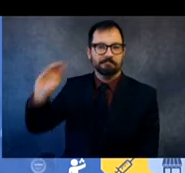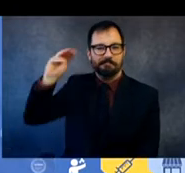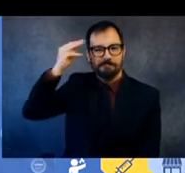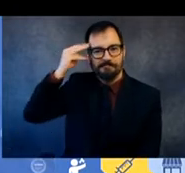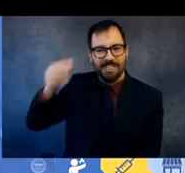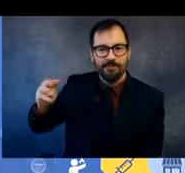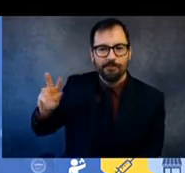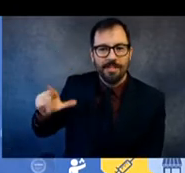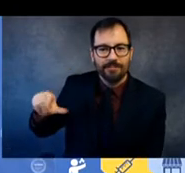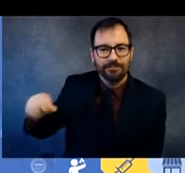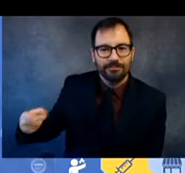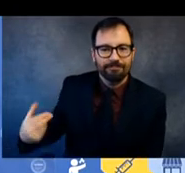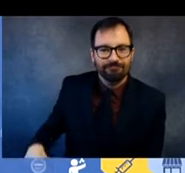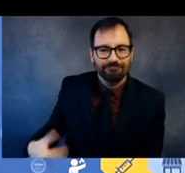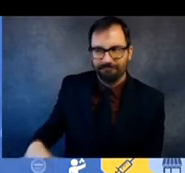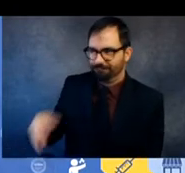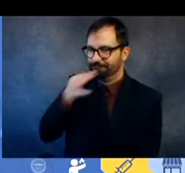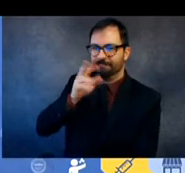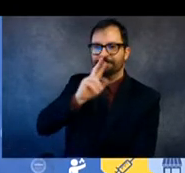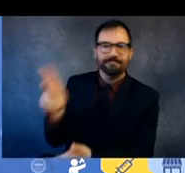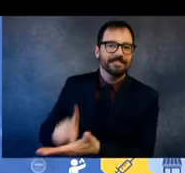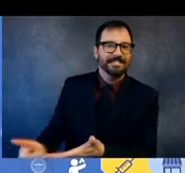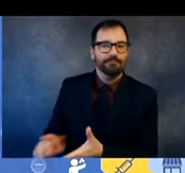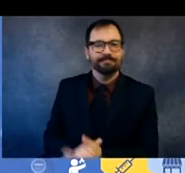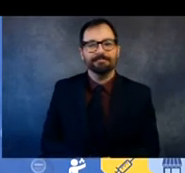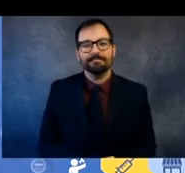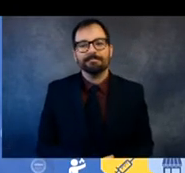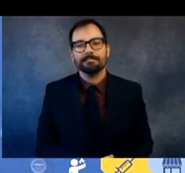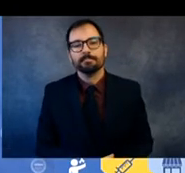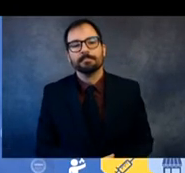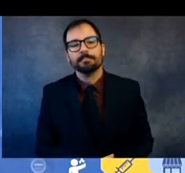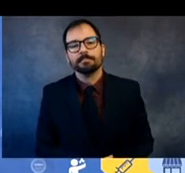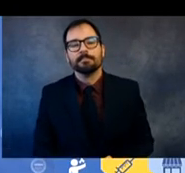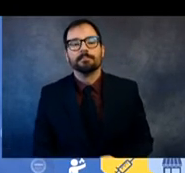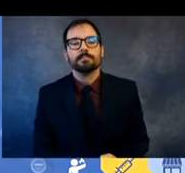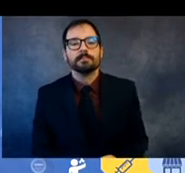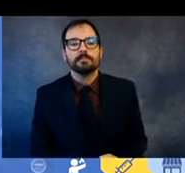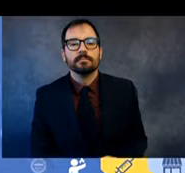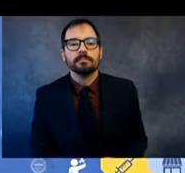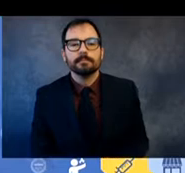Walsh. We got a lot of work to do. And by the way, in this